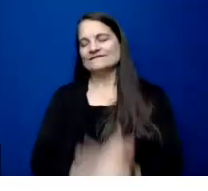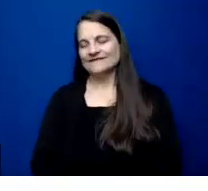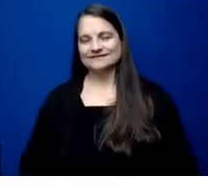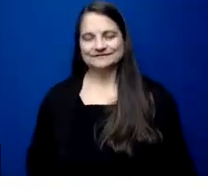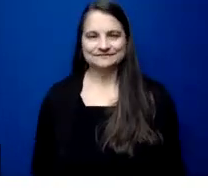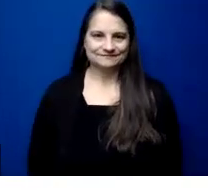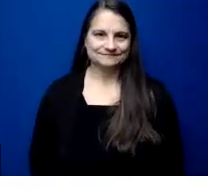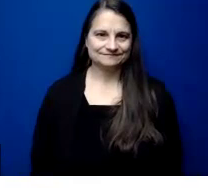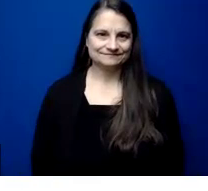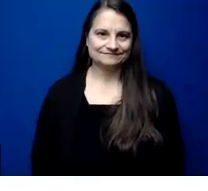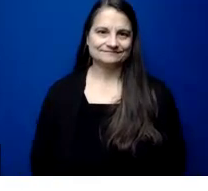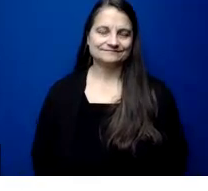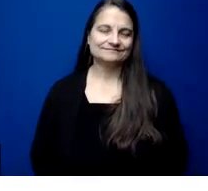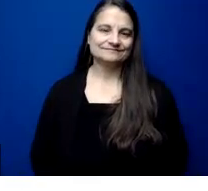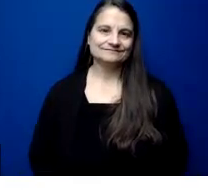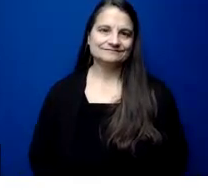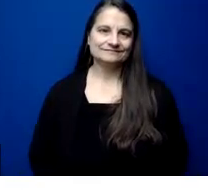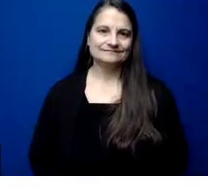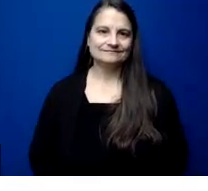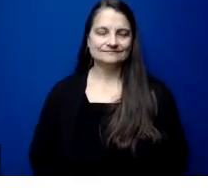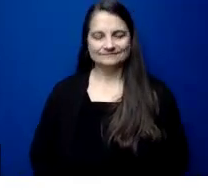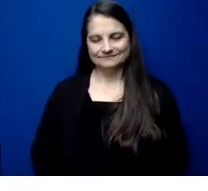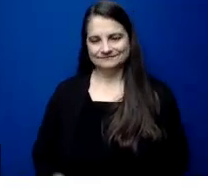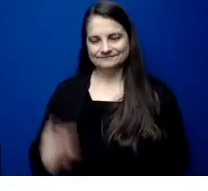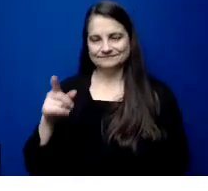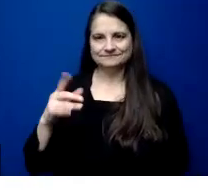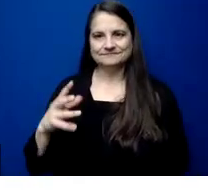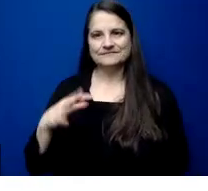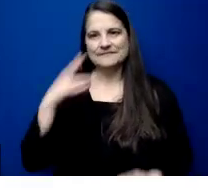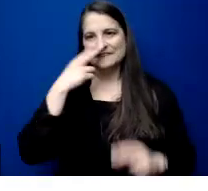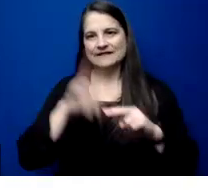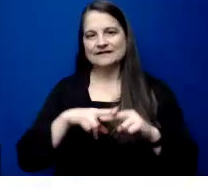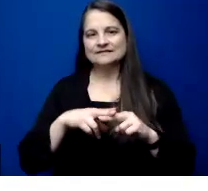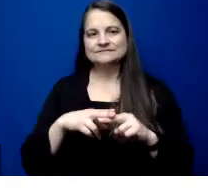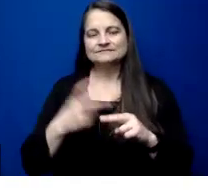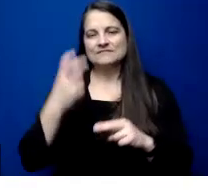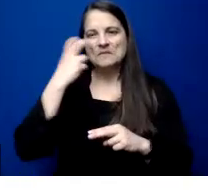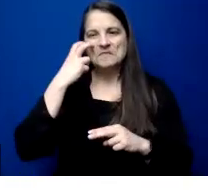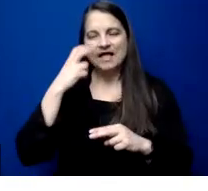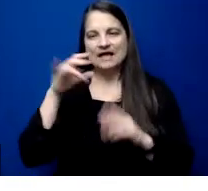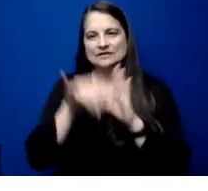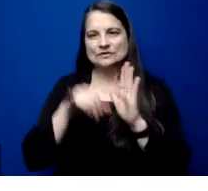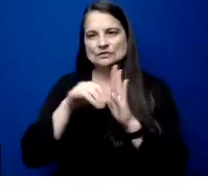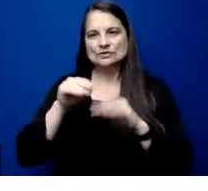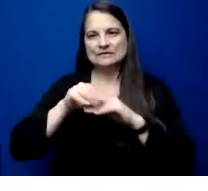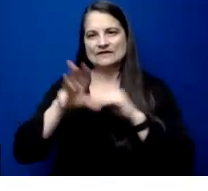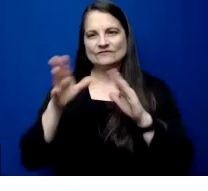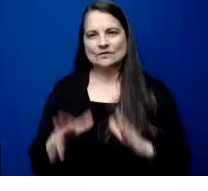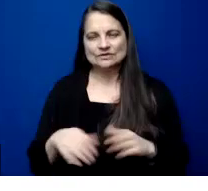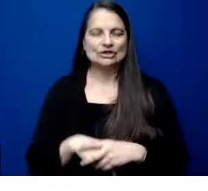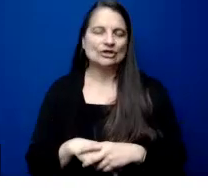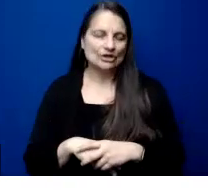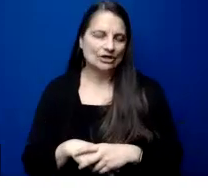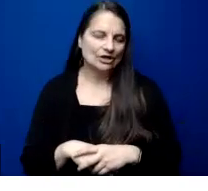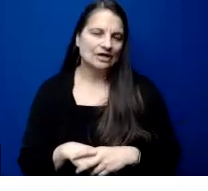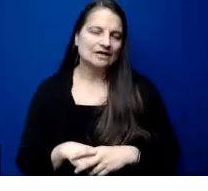He's a really fun blind YouTube influencer. And he was going over a lot of different